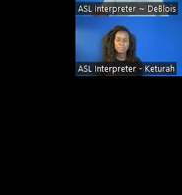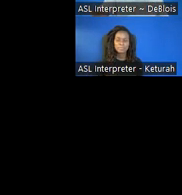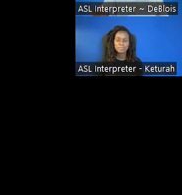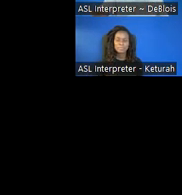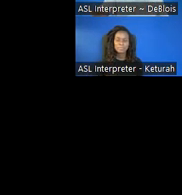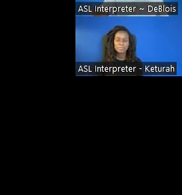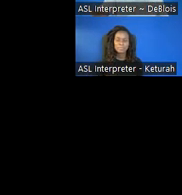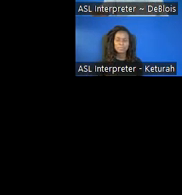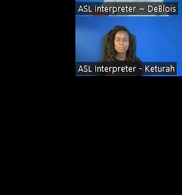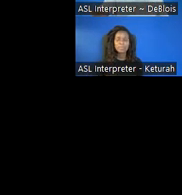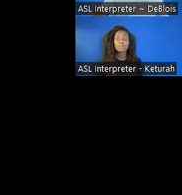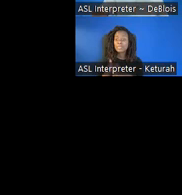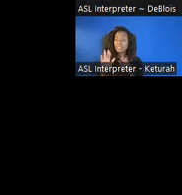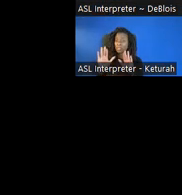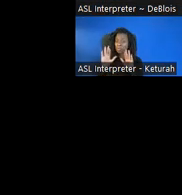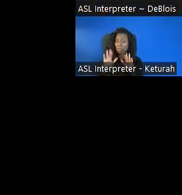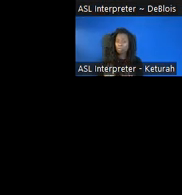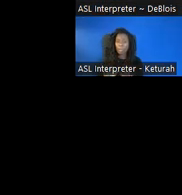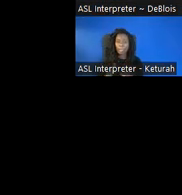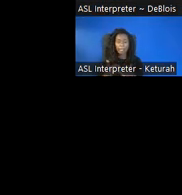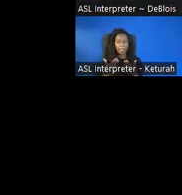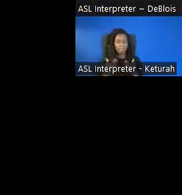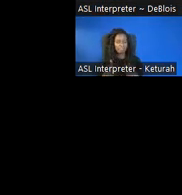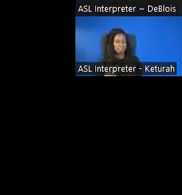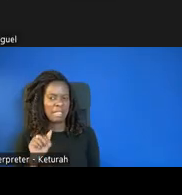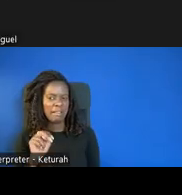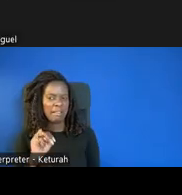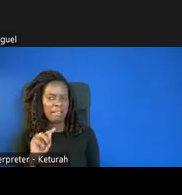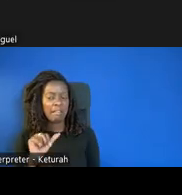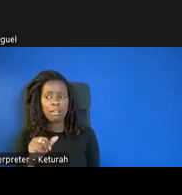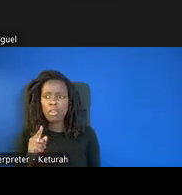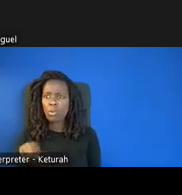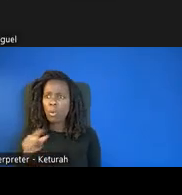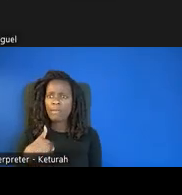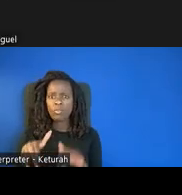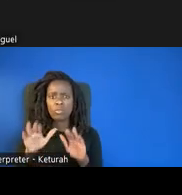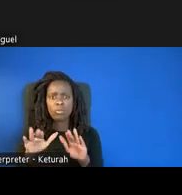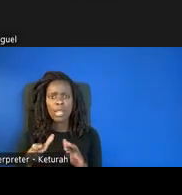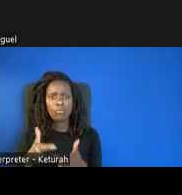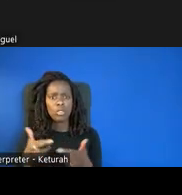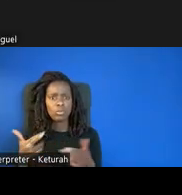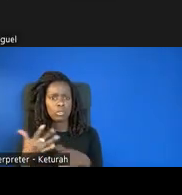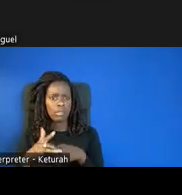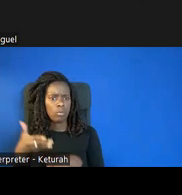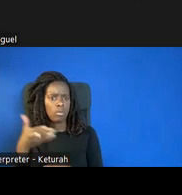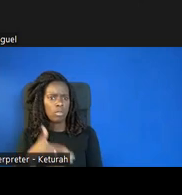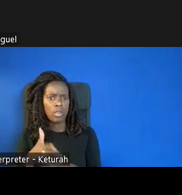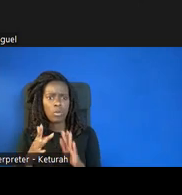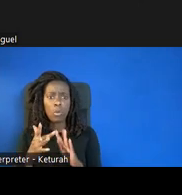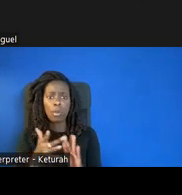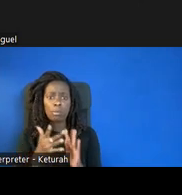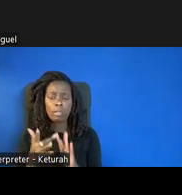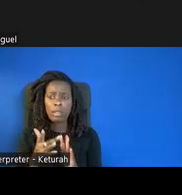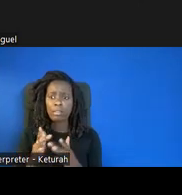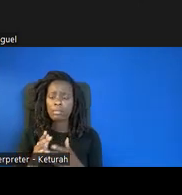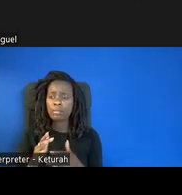Yeah, that's great. guys have so this is Anita speaking. You guys have so many great resources on there on your website that you've shared so far that